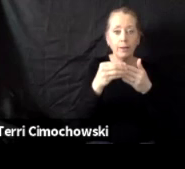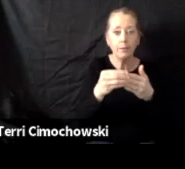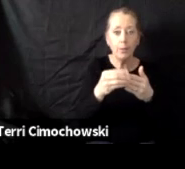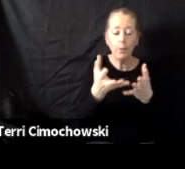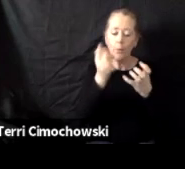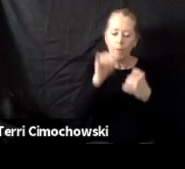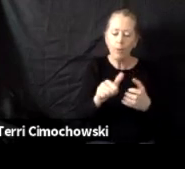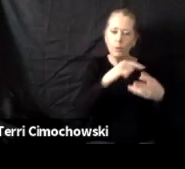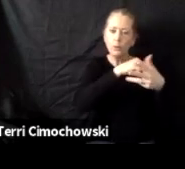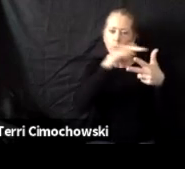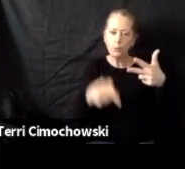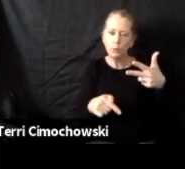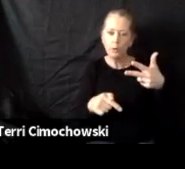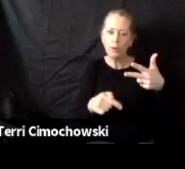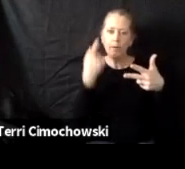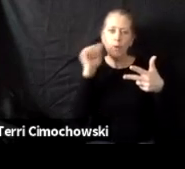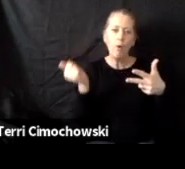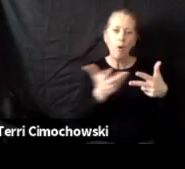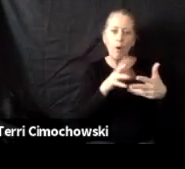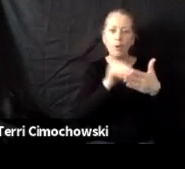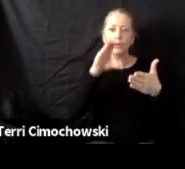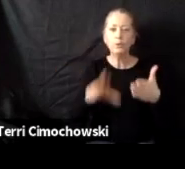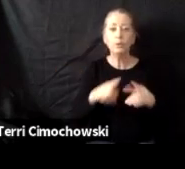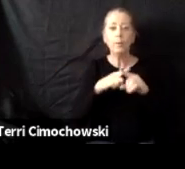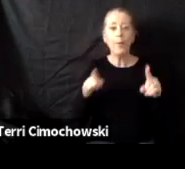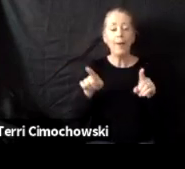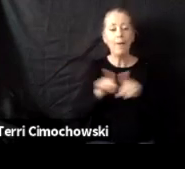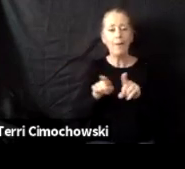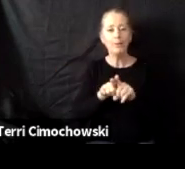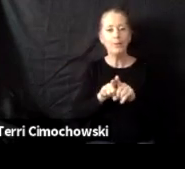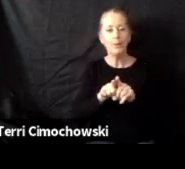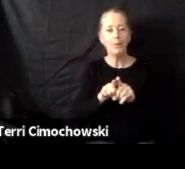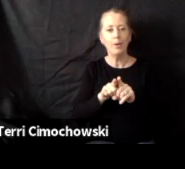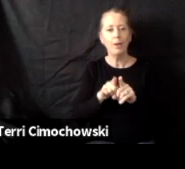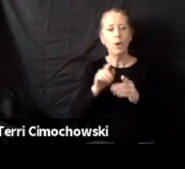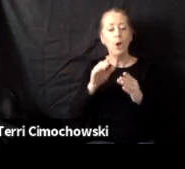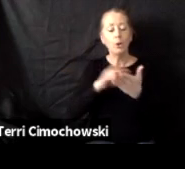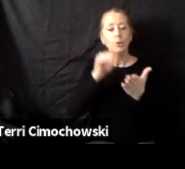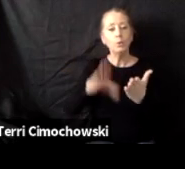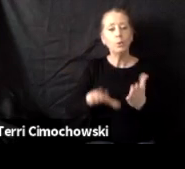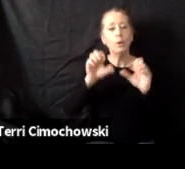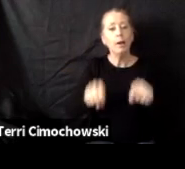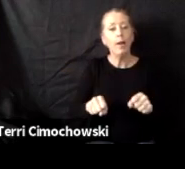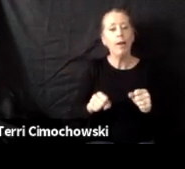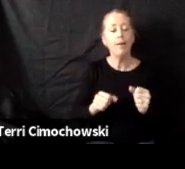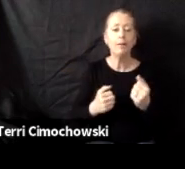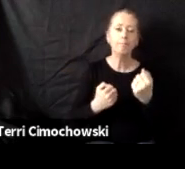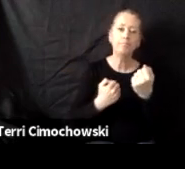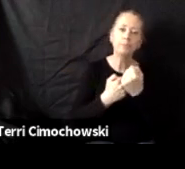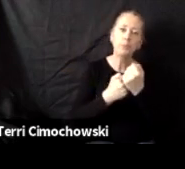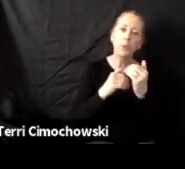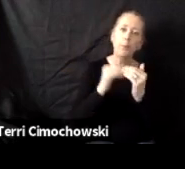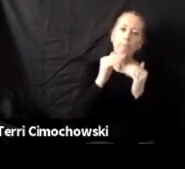flexible, and equitable learning experiences. But we also want it to be one where students can build relationships with classmates,